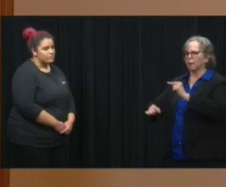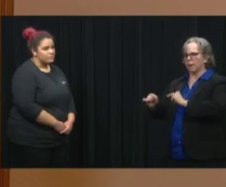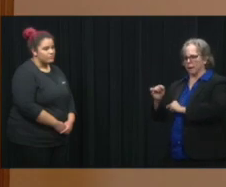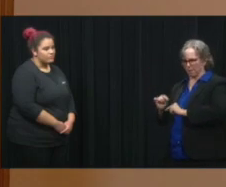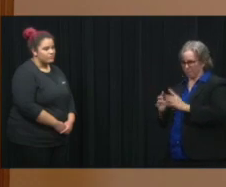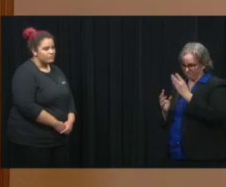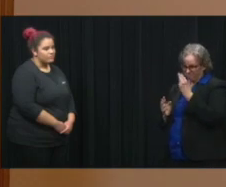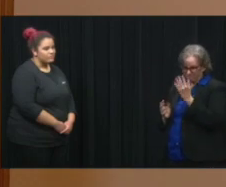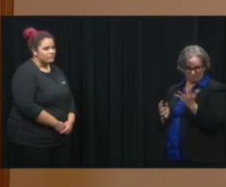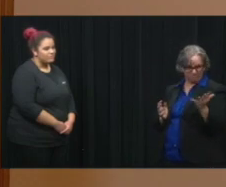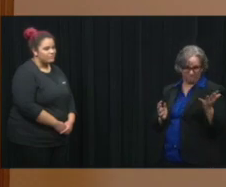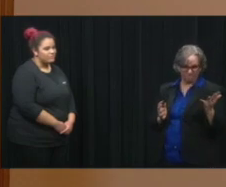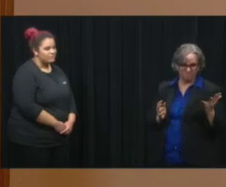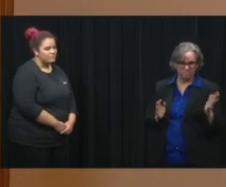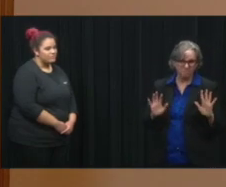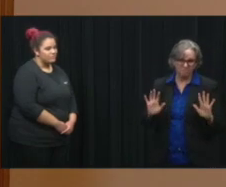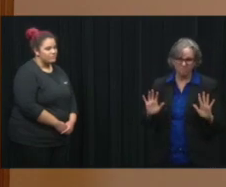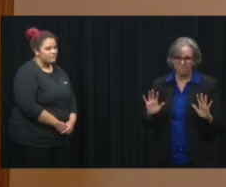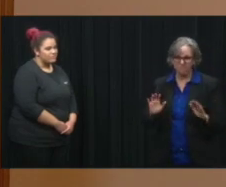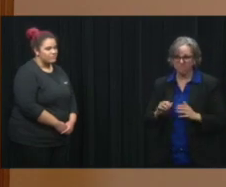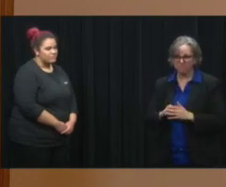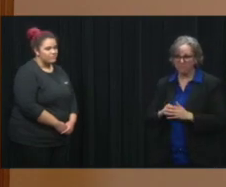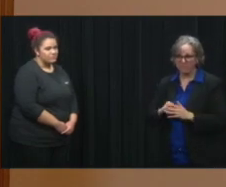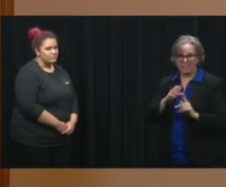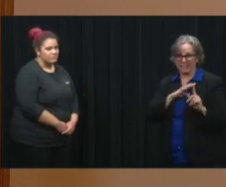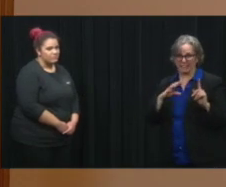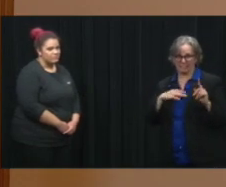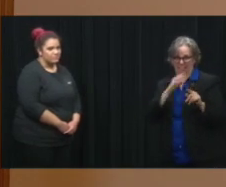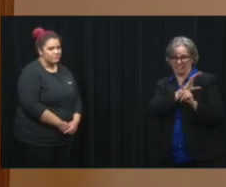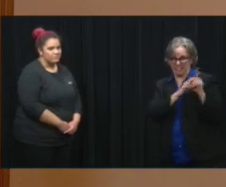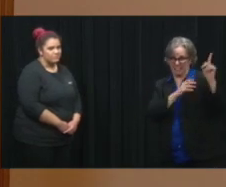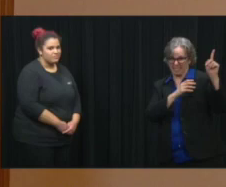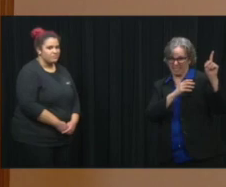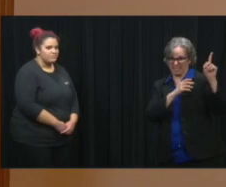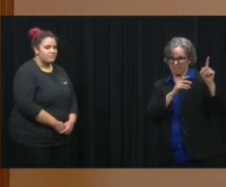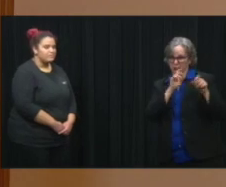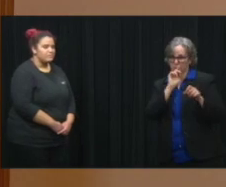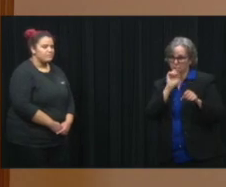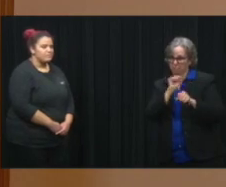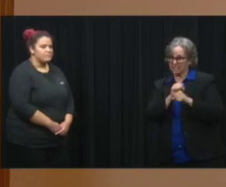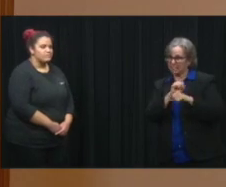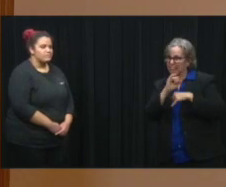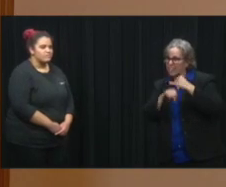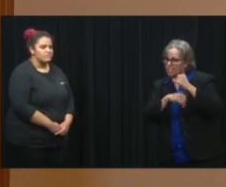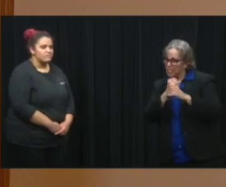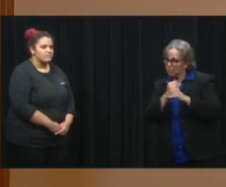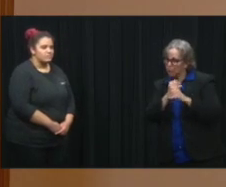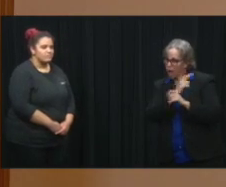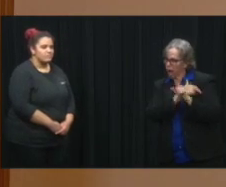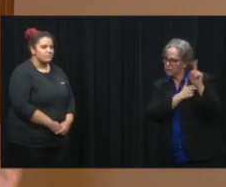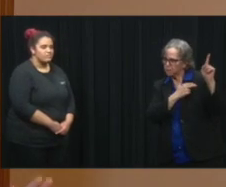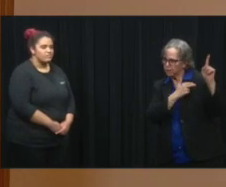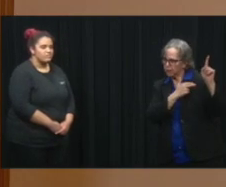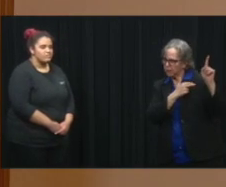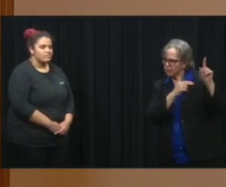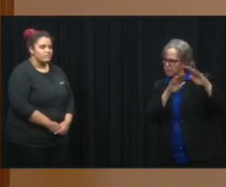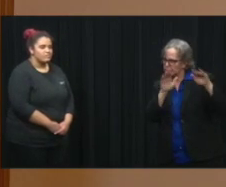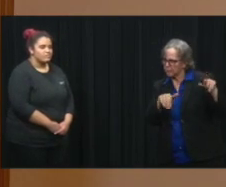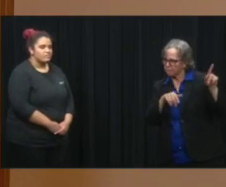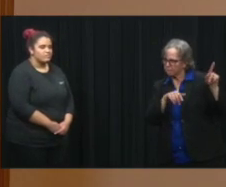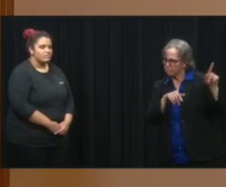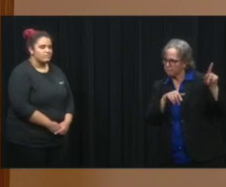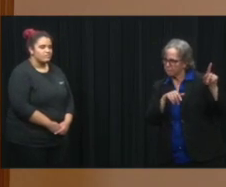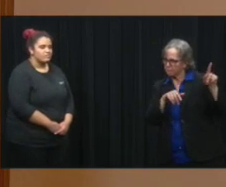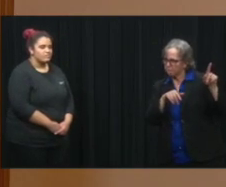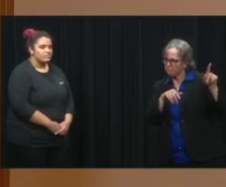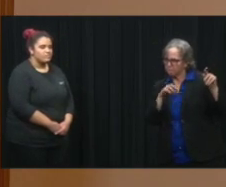Mihalovic of the Cleveland Clinic is an international hospital system. He has been hearing on the ground from our hospitals all over